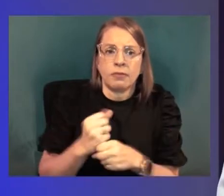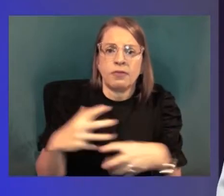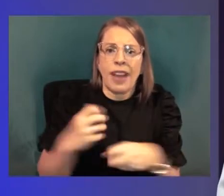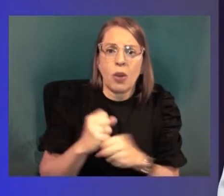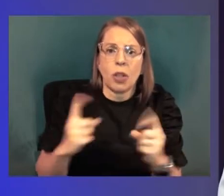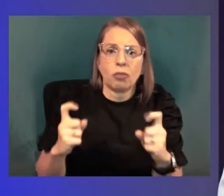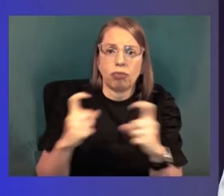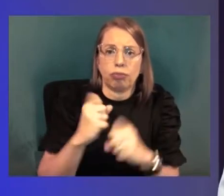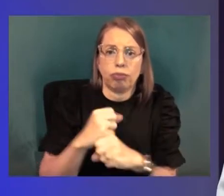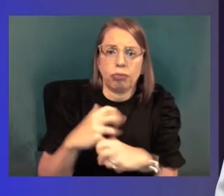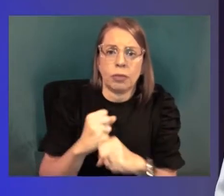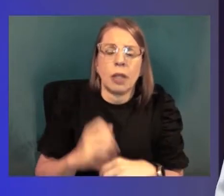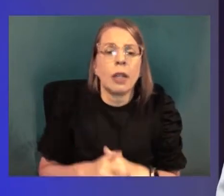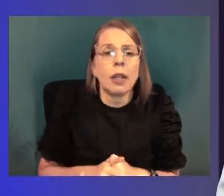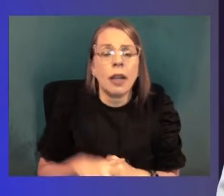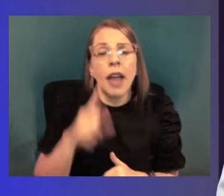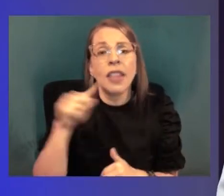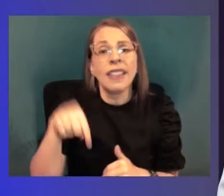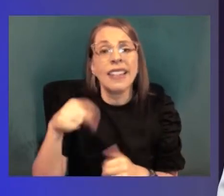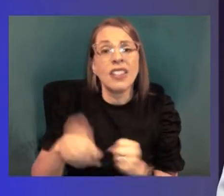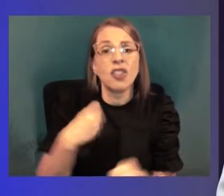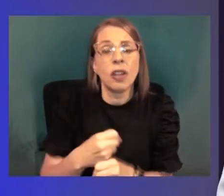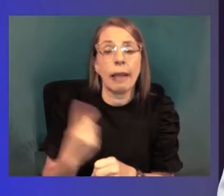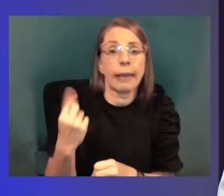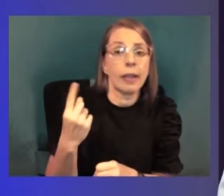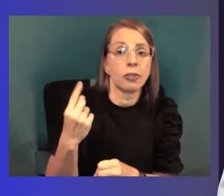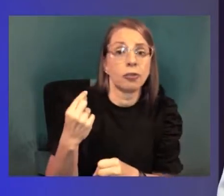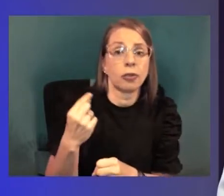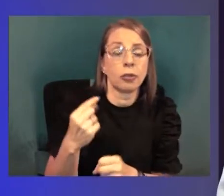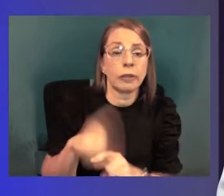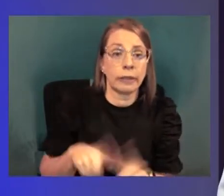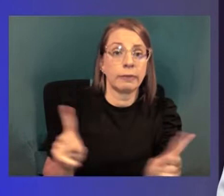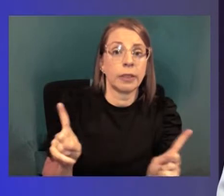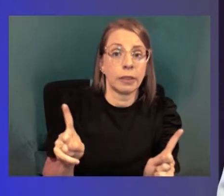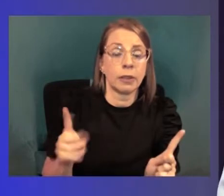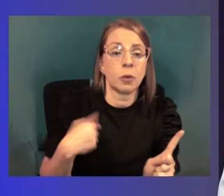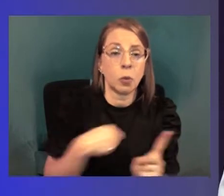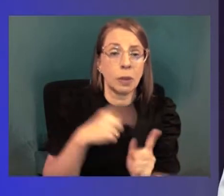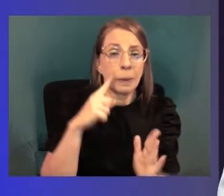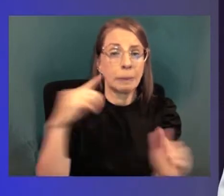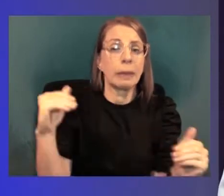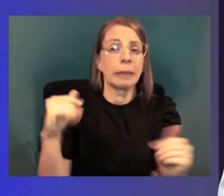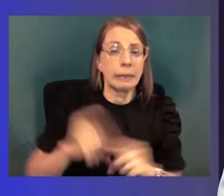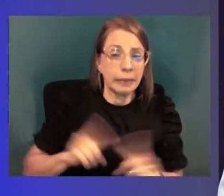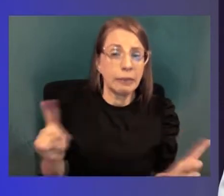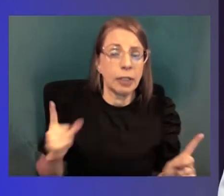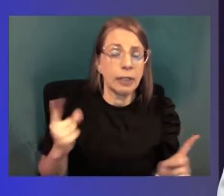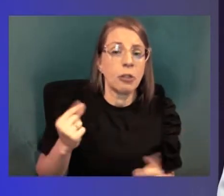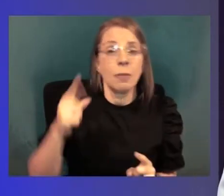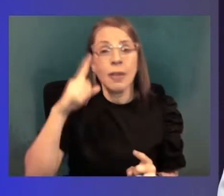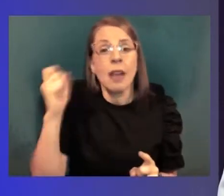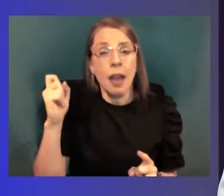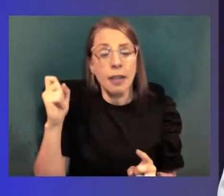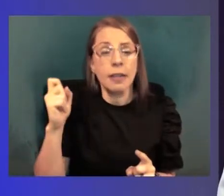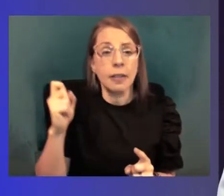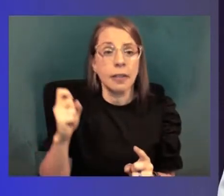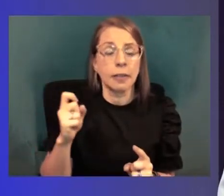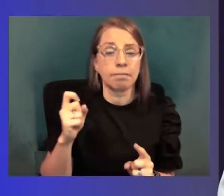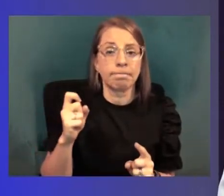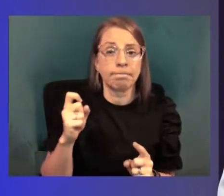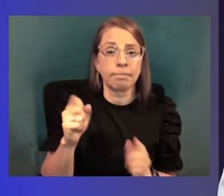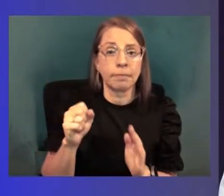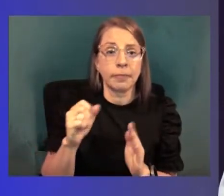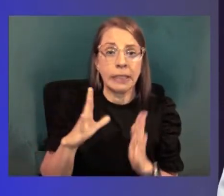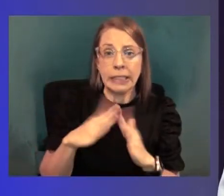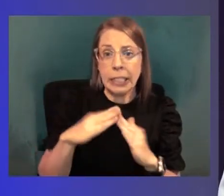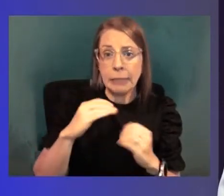I think this year, so last year was very different, and then we expected it to be different because of the restrictions from the COVID